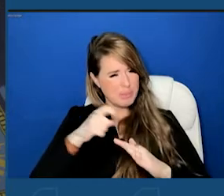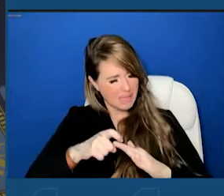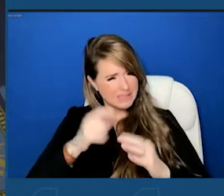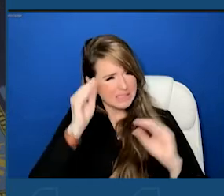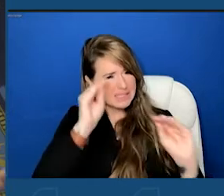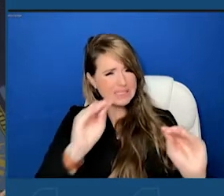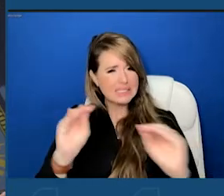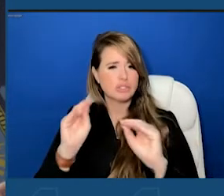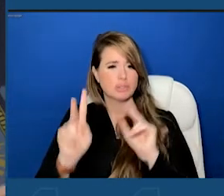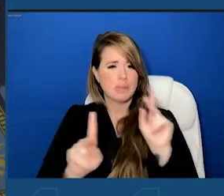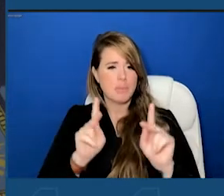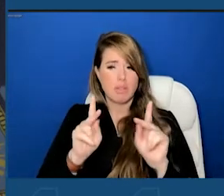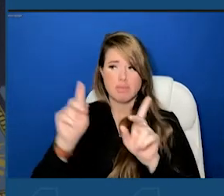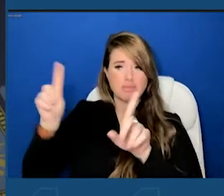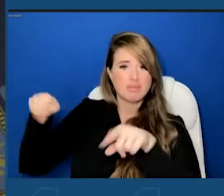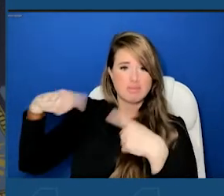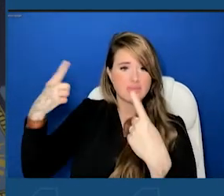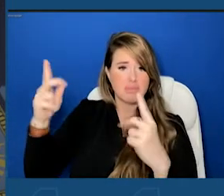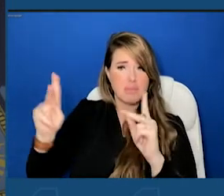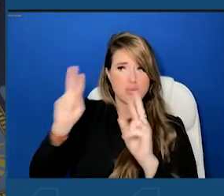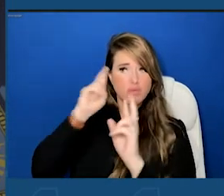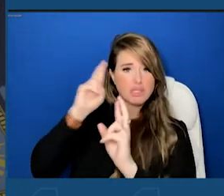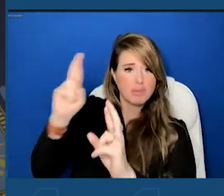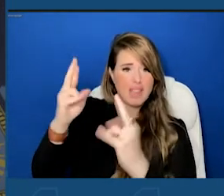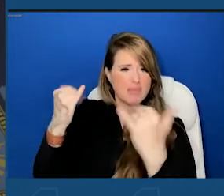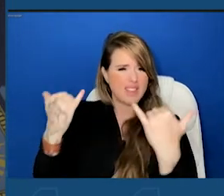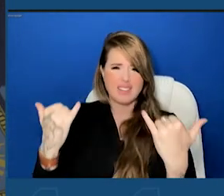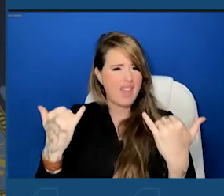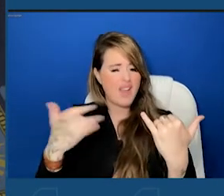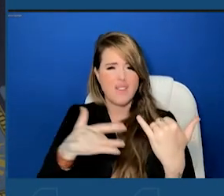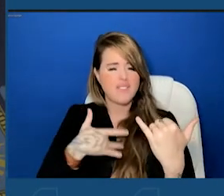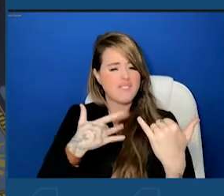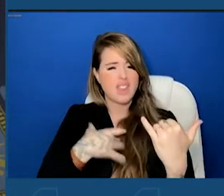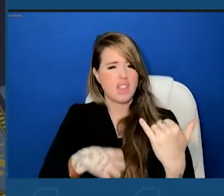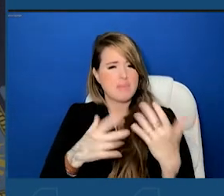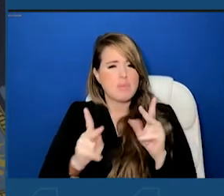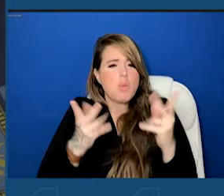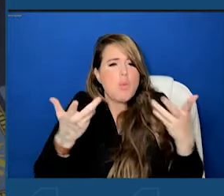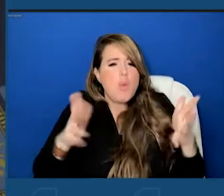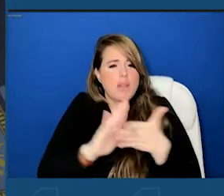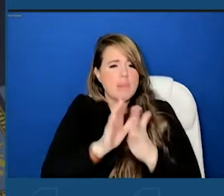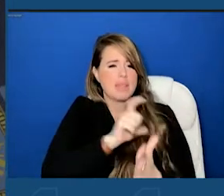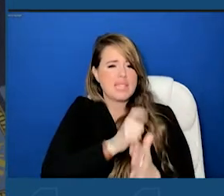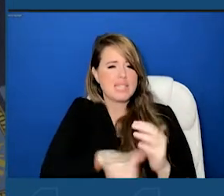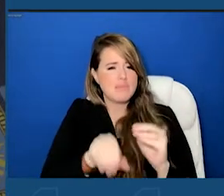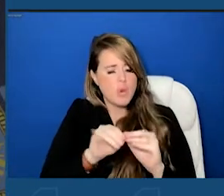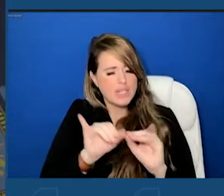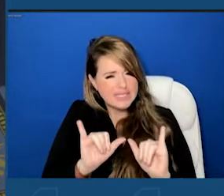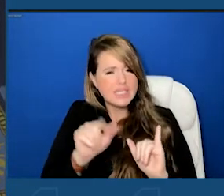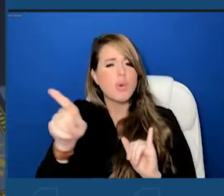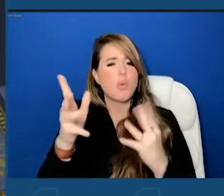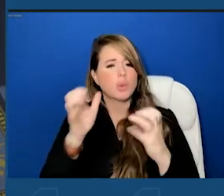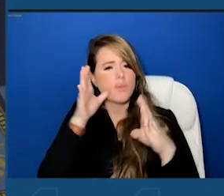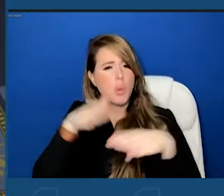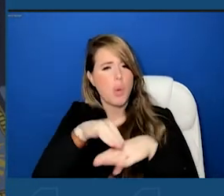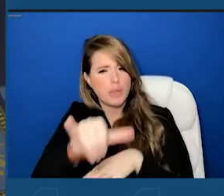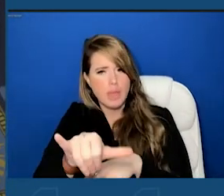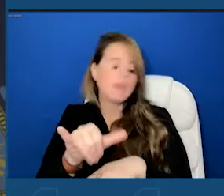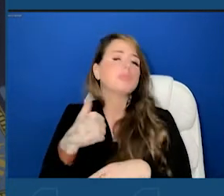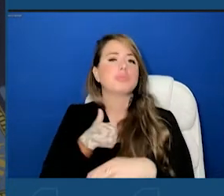others that was always there, but is not there the way it once was. And so I want to focus on that as well. So I'm focusing on our state